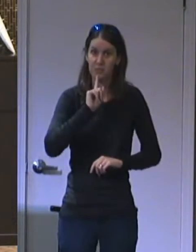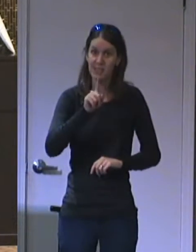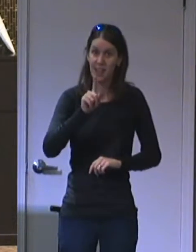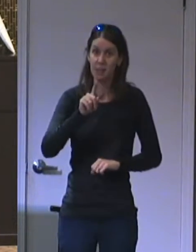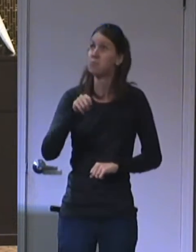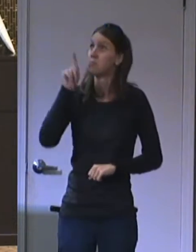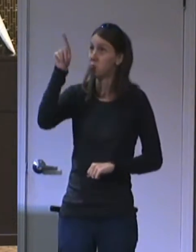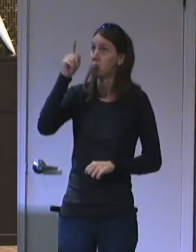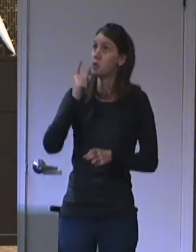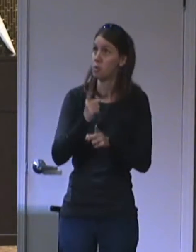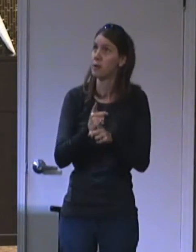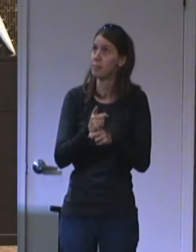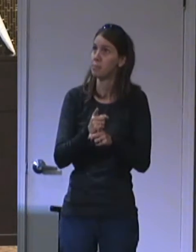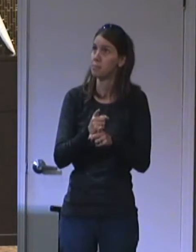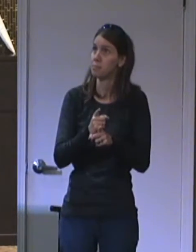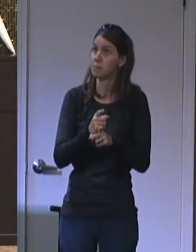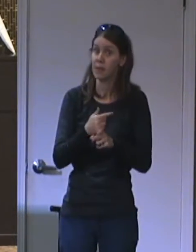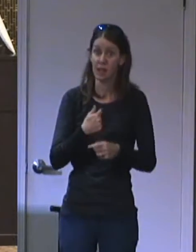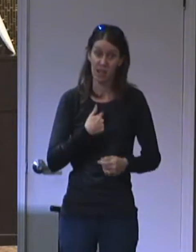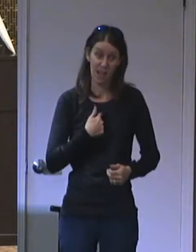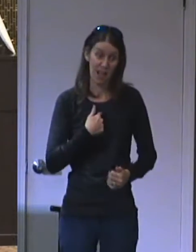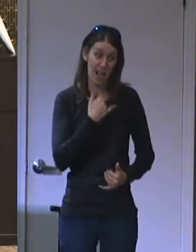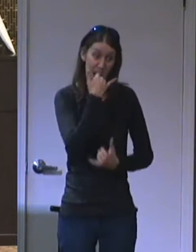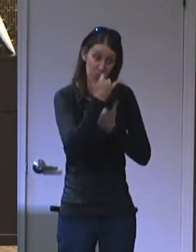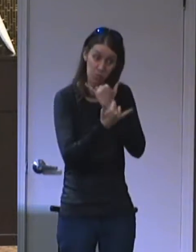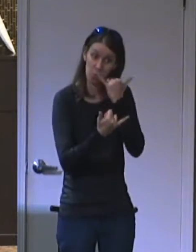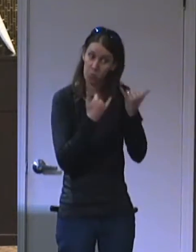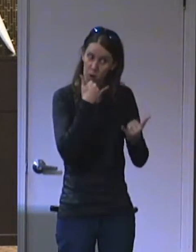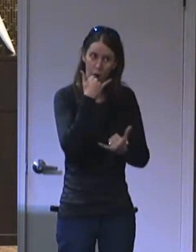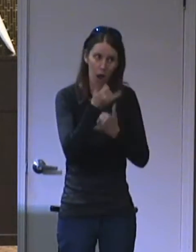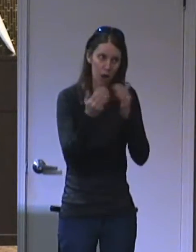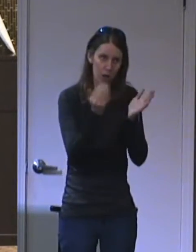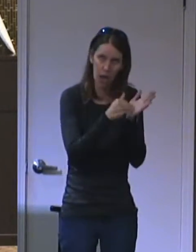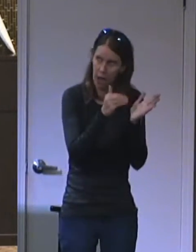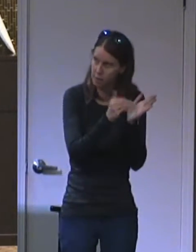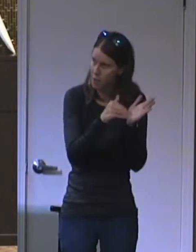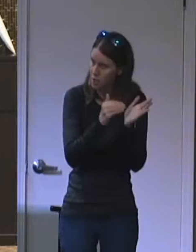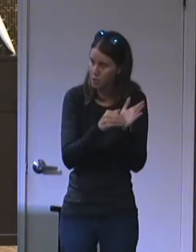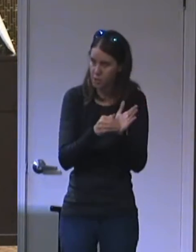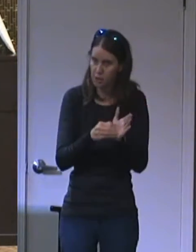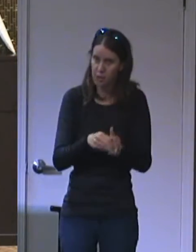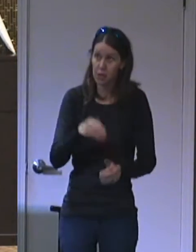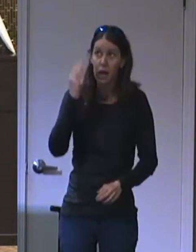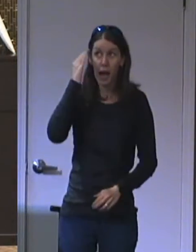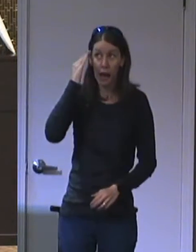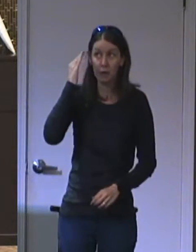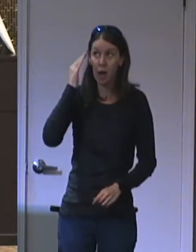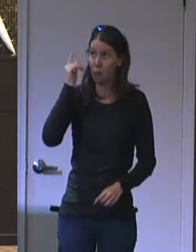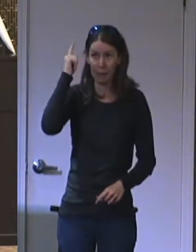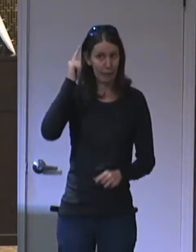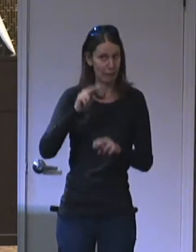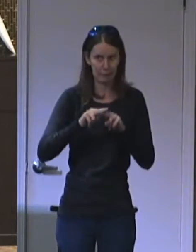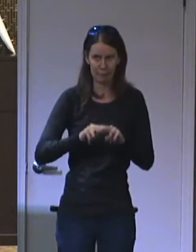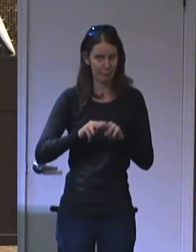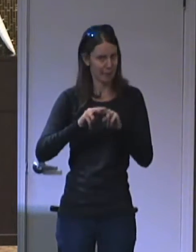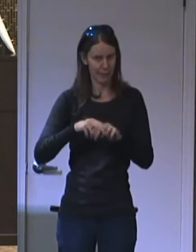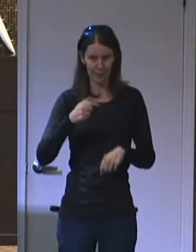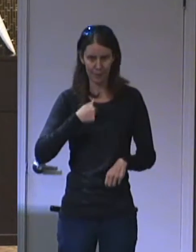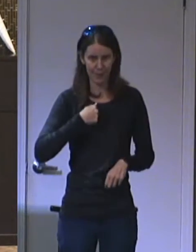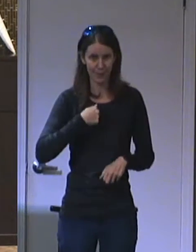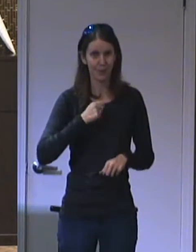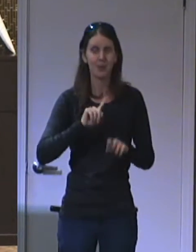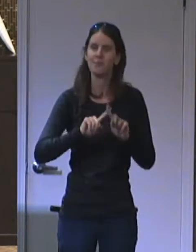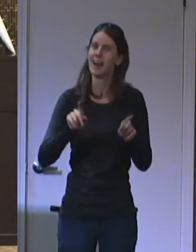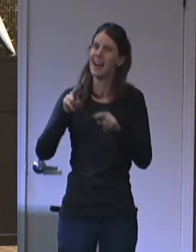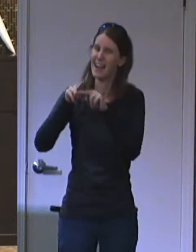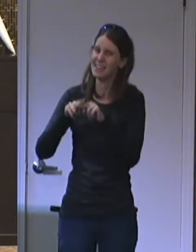God, you're right. I've made so many calls in my life that were so wrong. I know I can't trust me. I'm going to